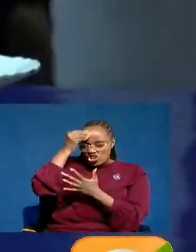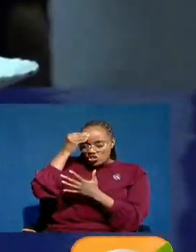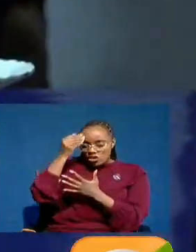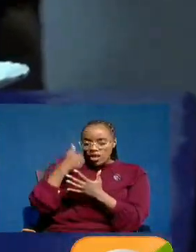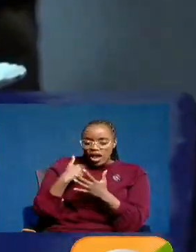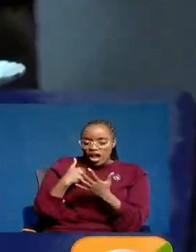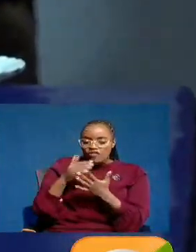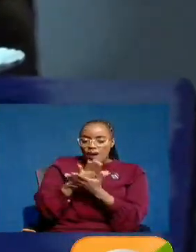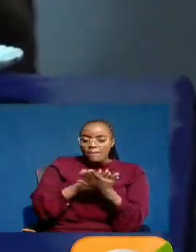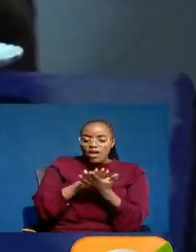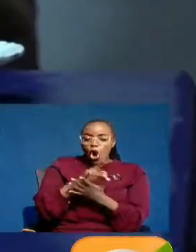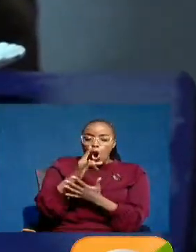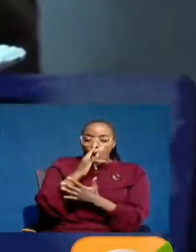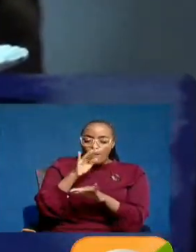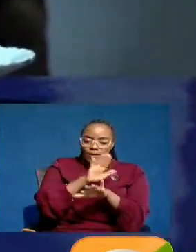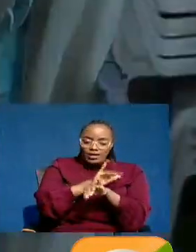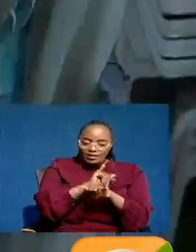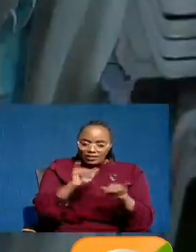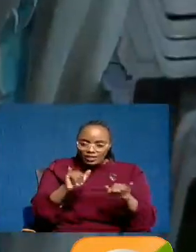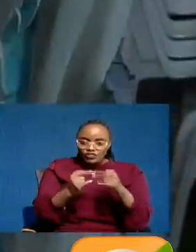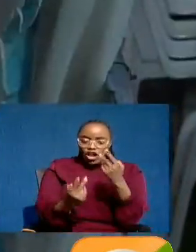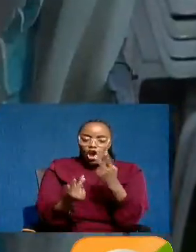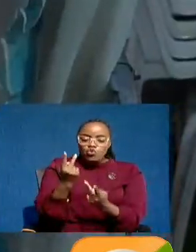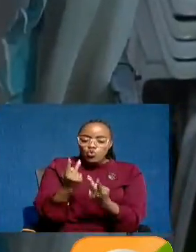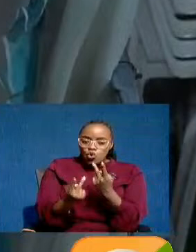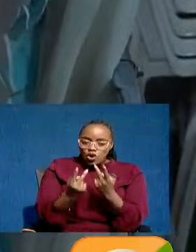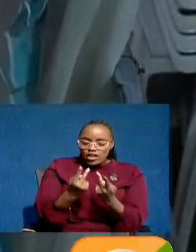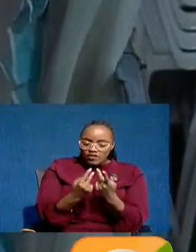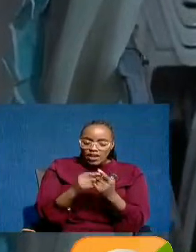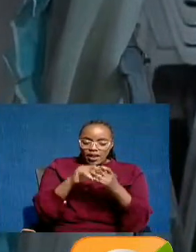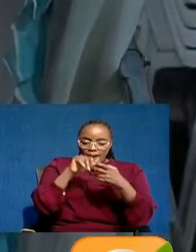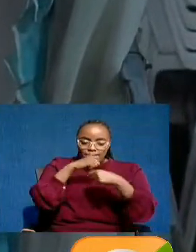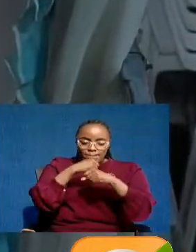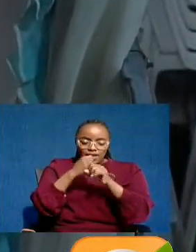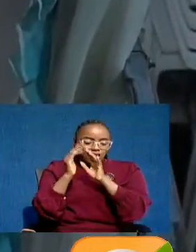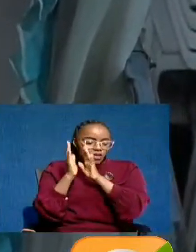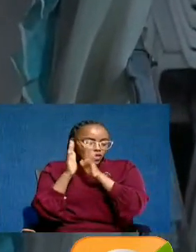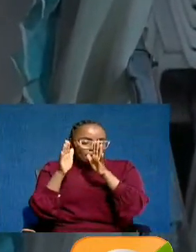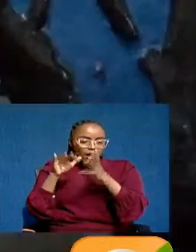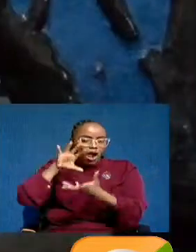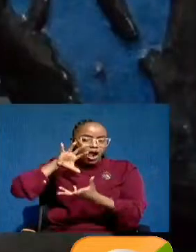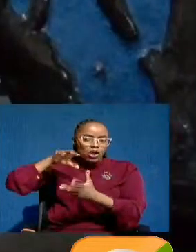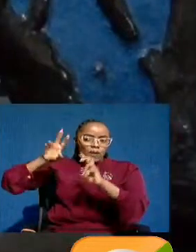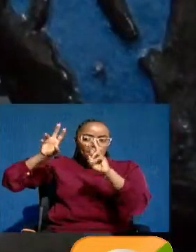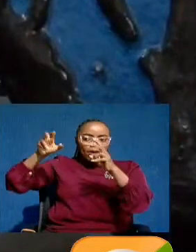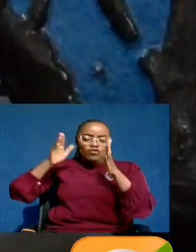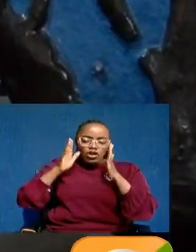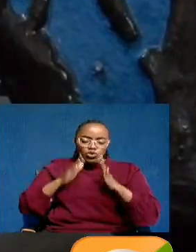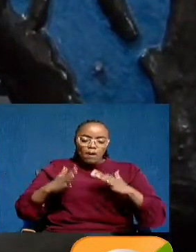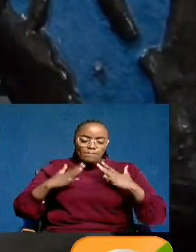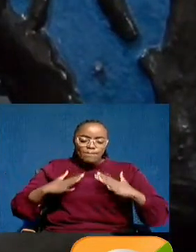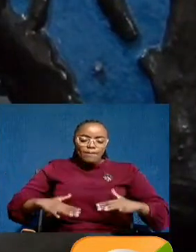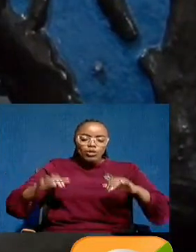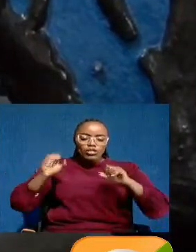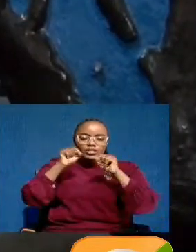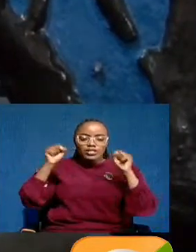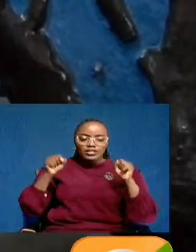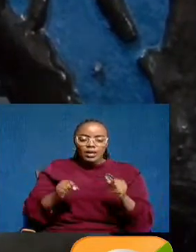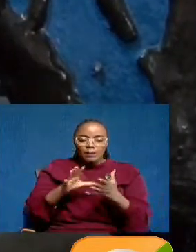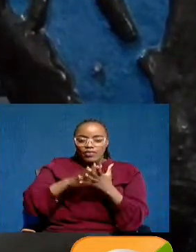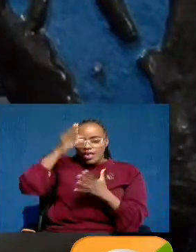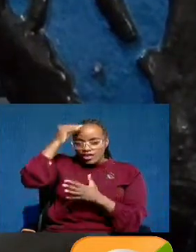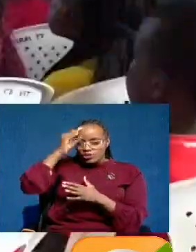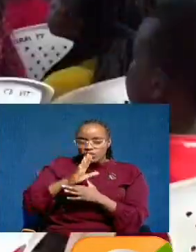from basic home hygiene, cooking, cleaning and bed making, to complex topics like human body systems. Learners